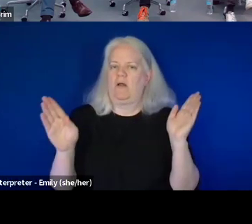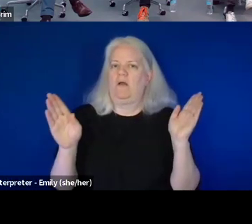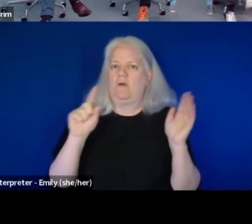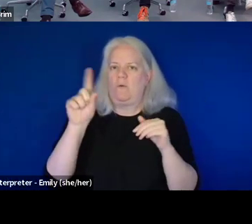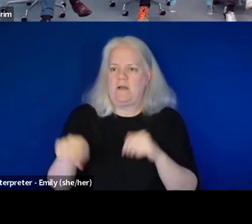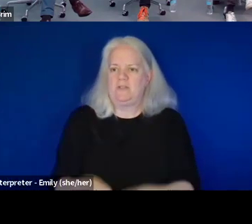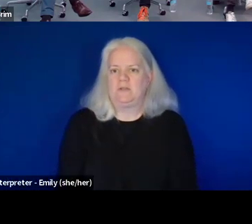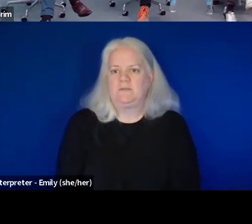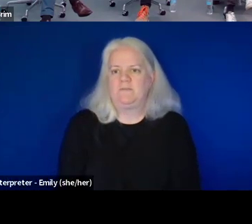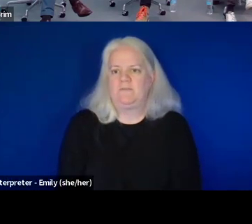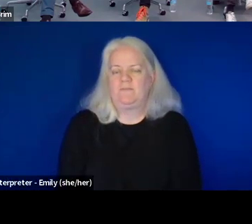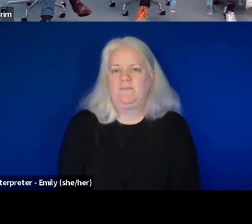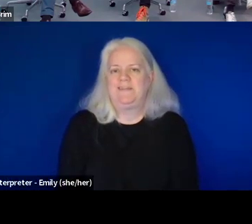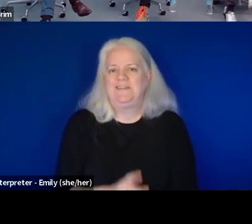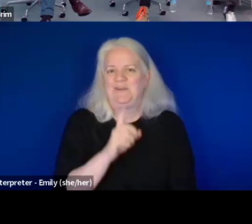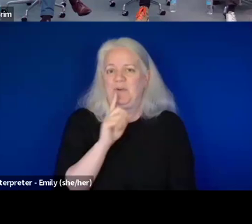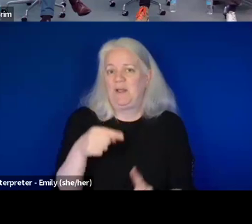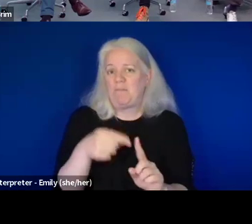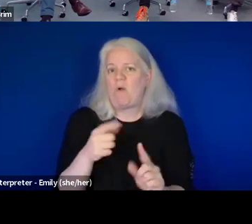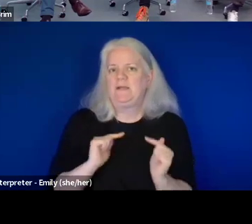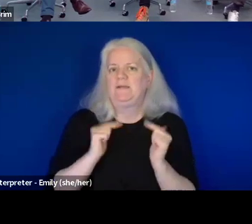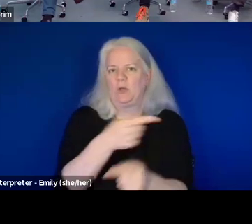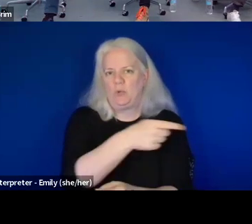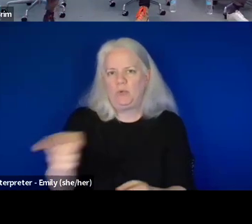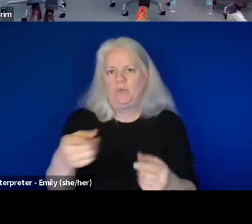Basically, we want you to solve our problem.